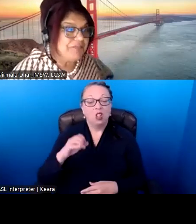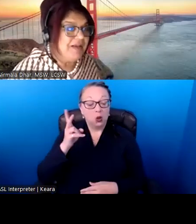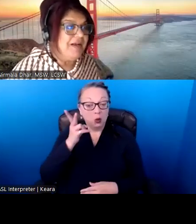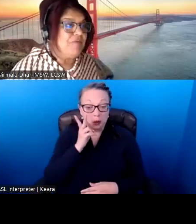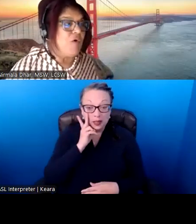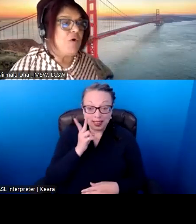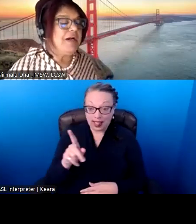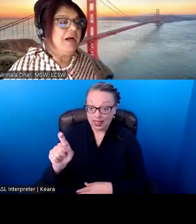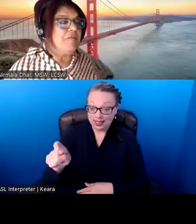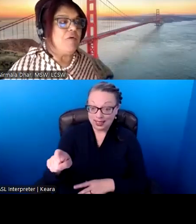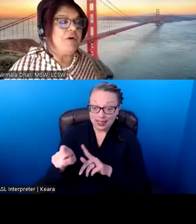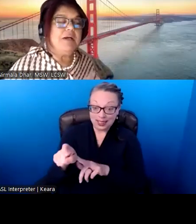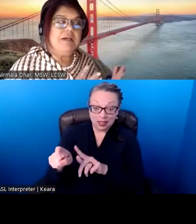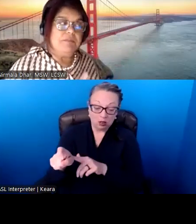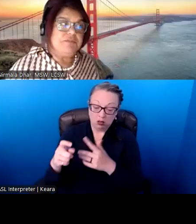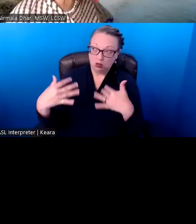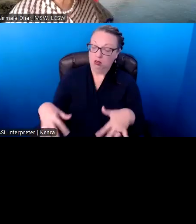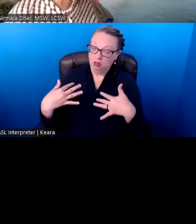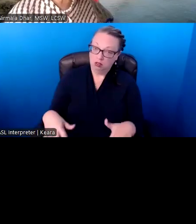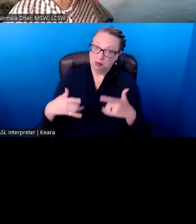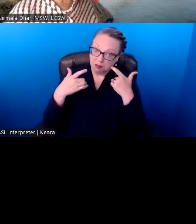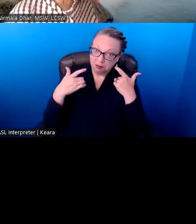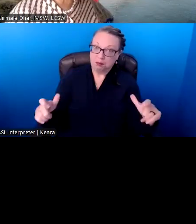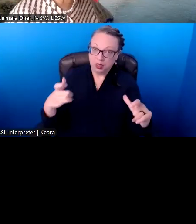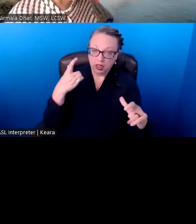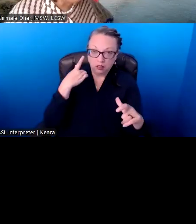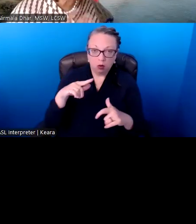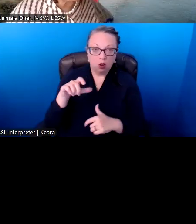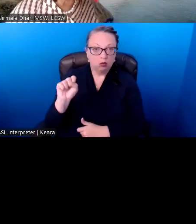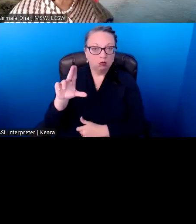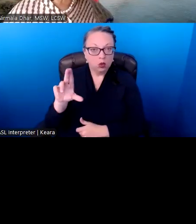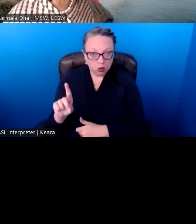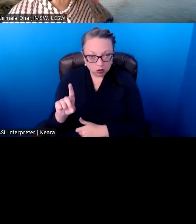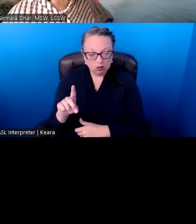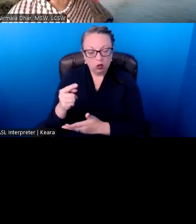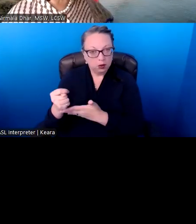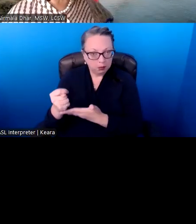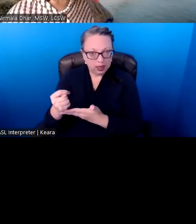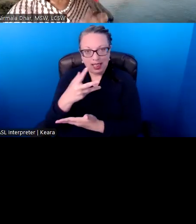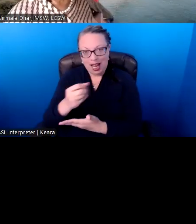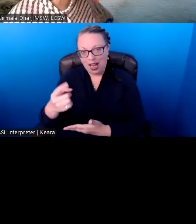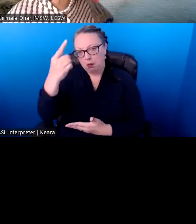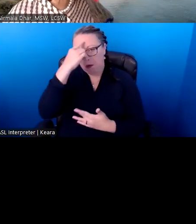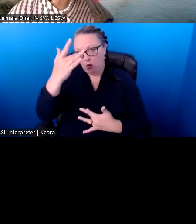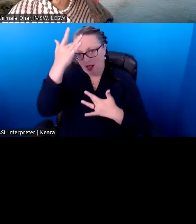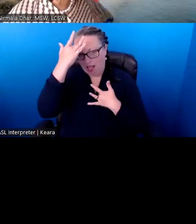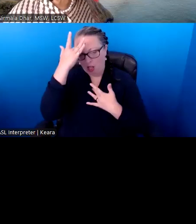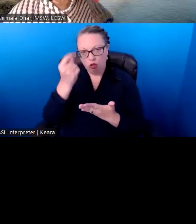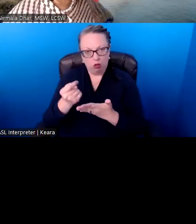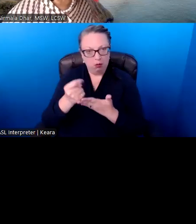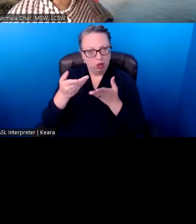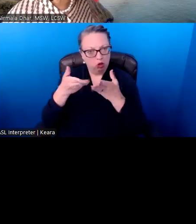huge for substance use treatment and for mental health treatment in general. Next slide, please.